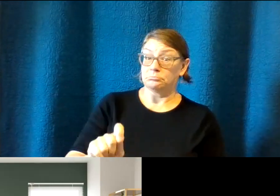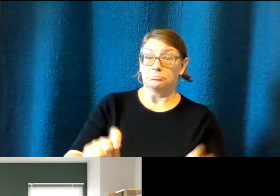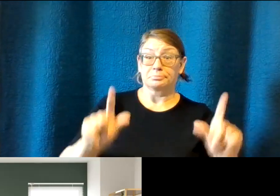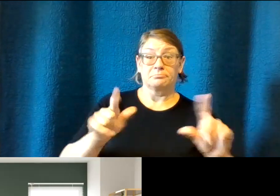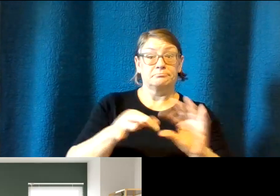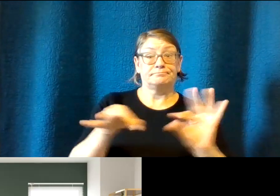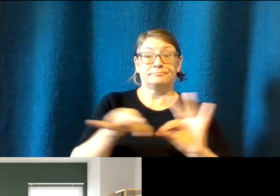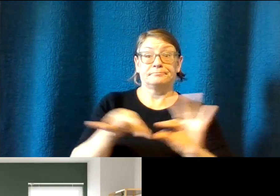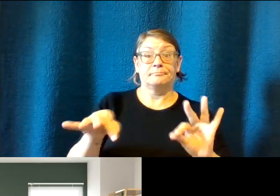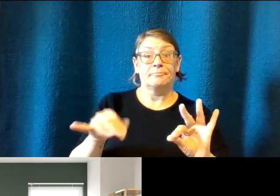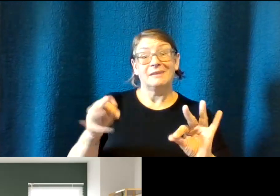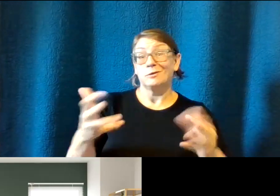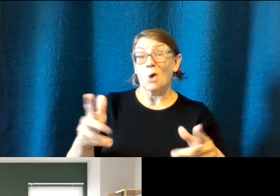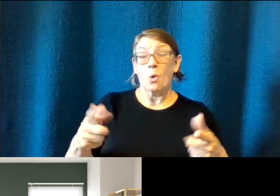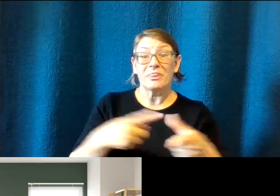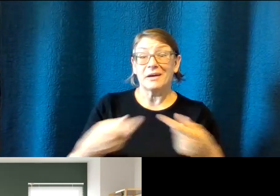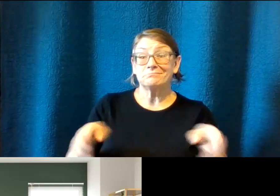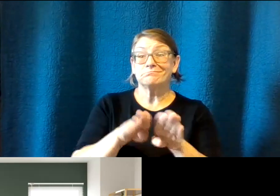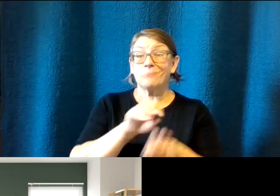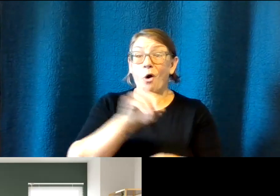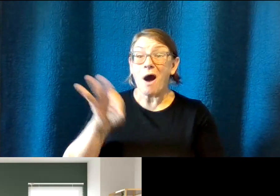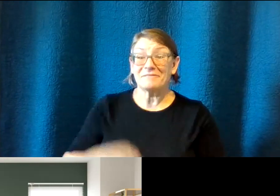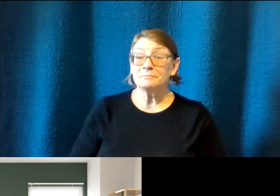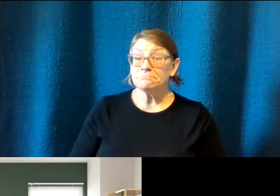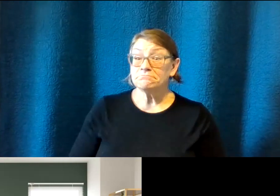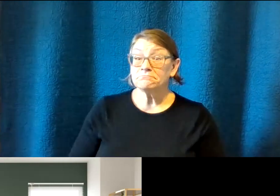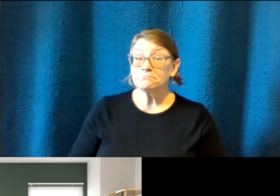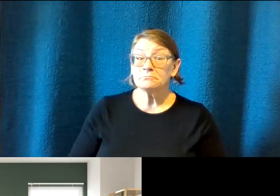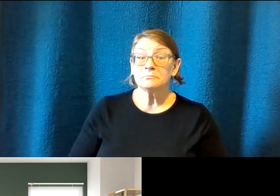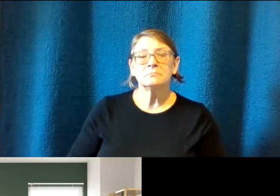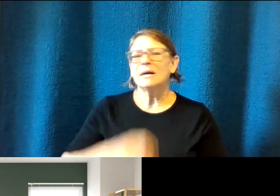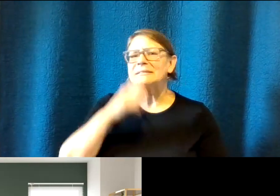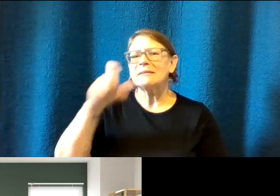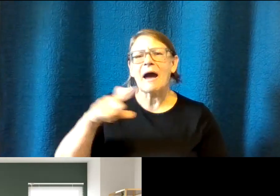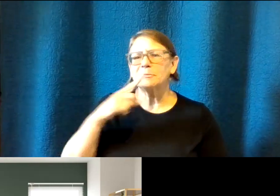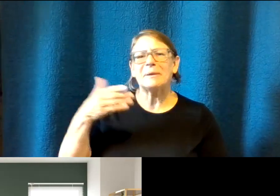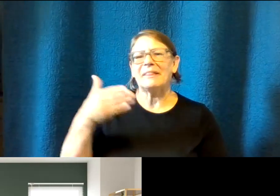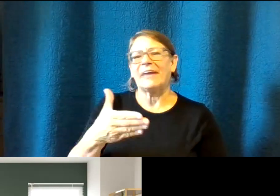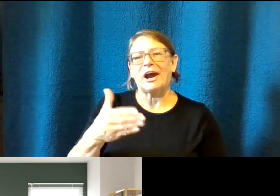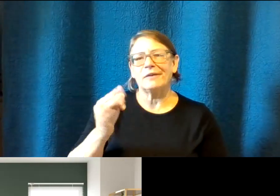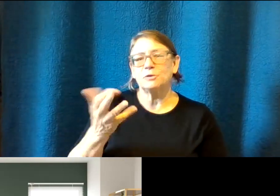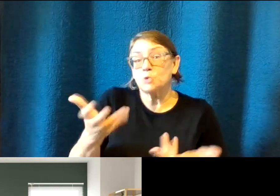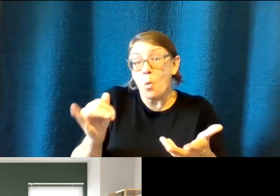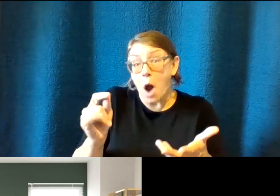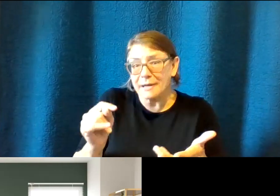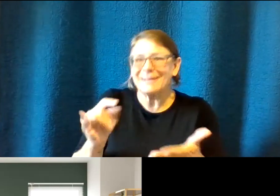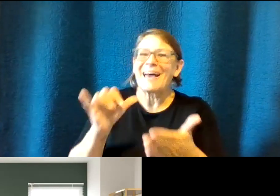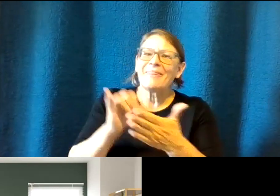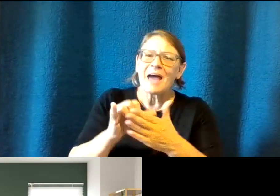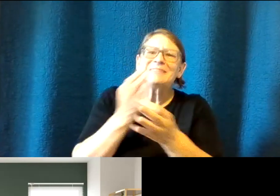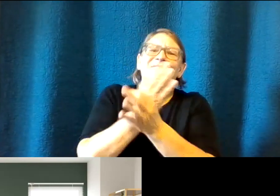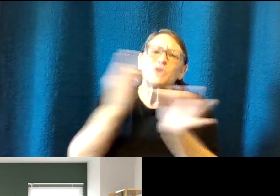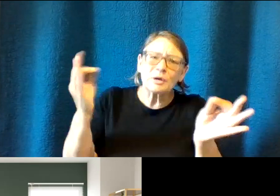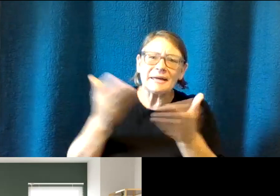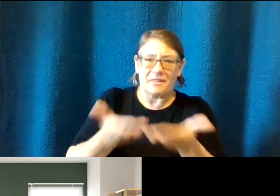if you don't, you don't. So it's there for the people that need it. And again, it doesn't have to be there for not. And that's an absolutely free